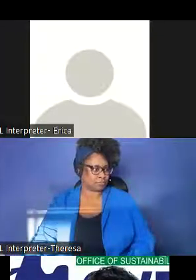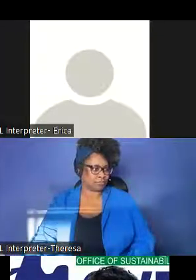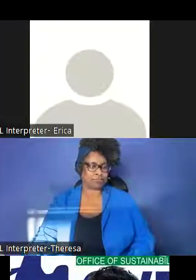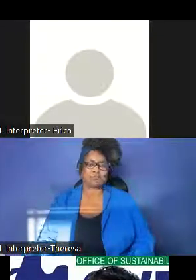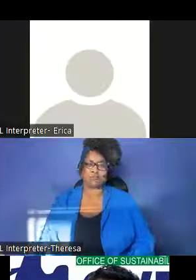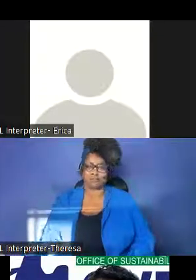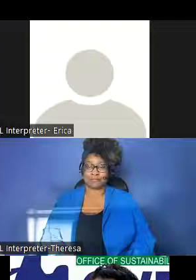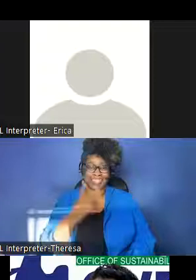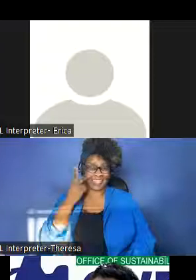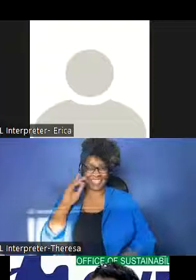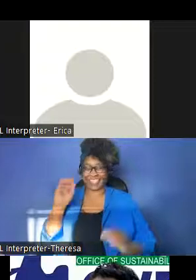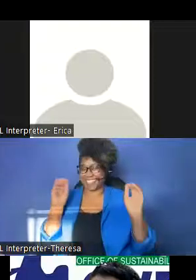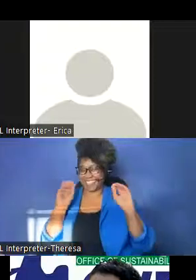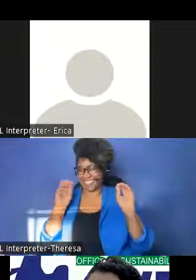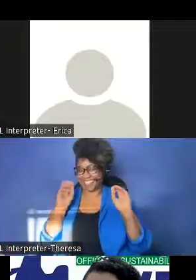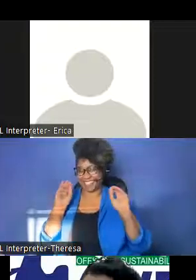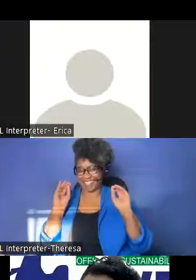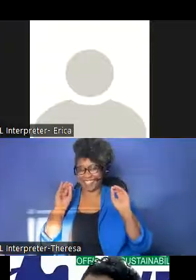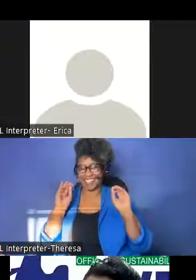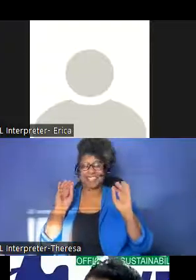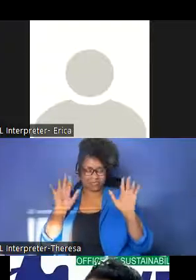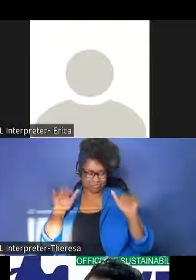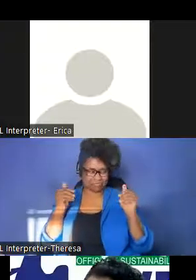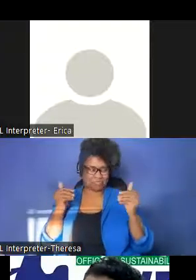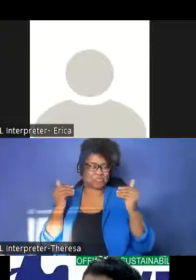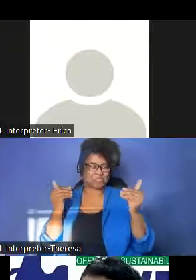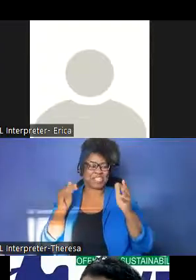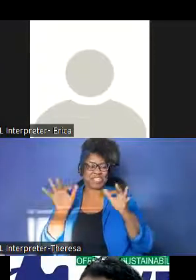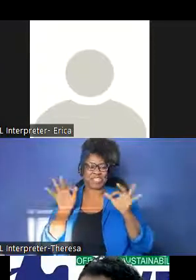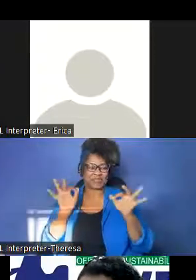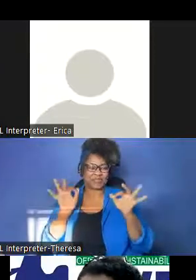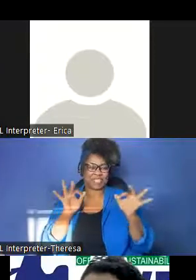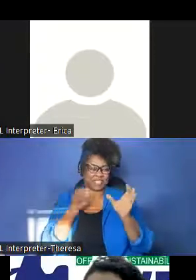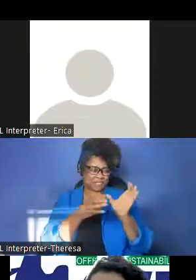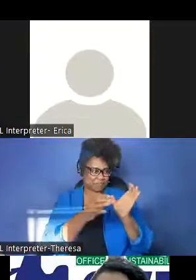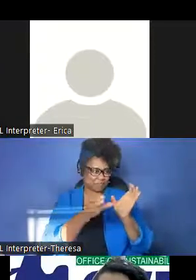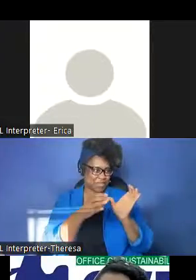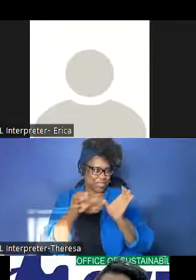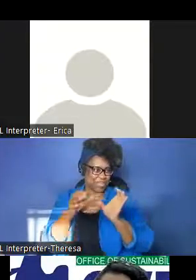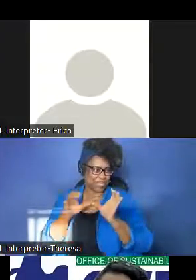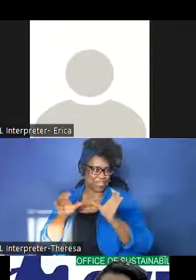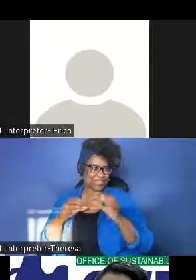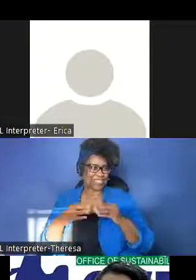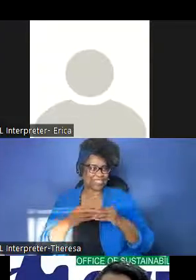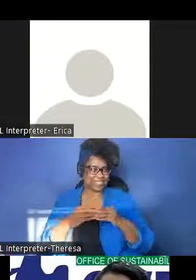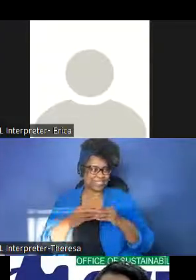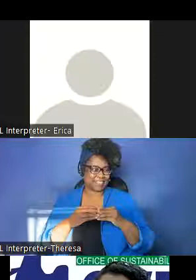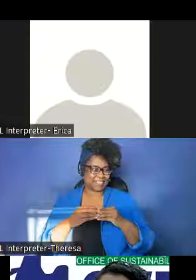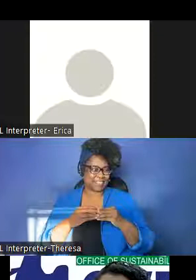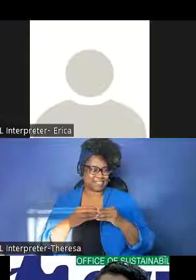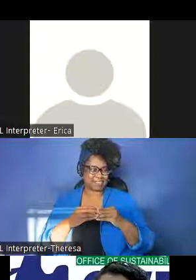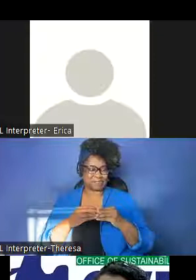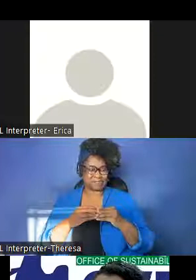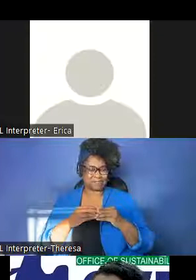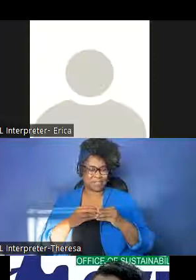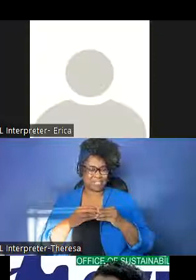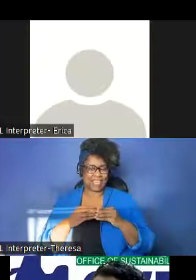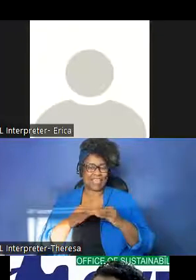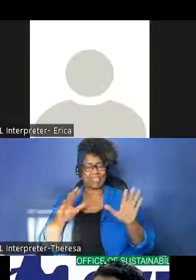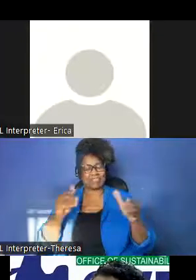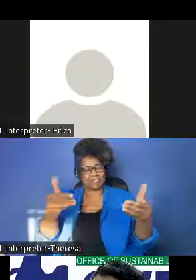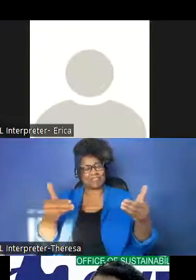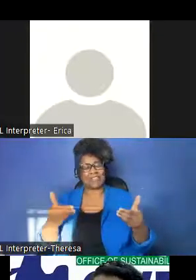Seeing none, I'm going to go ahead and explain how the breakouts will work, and invite you